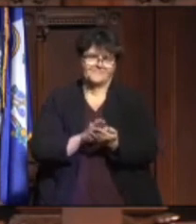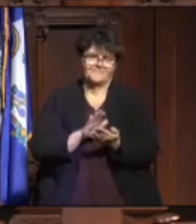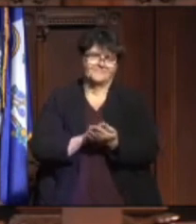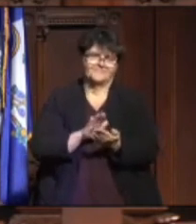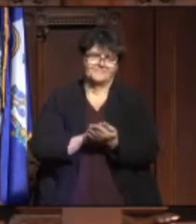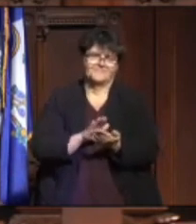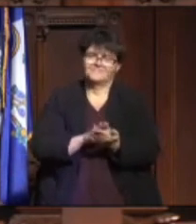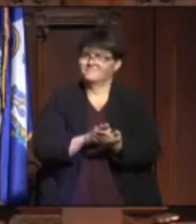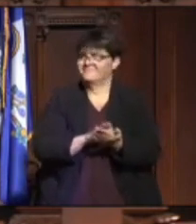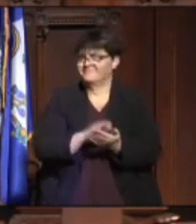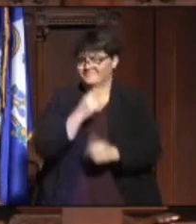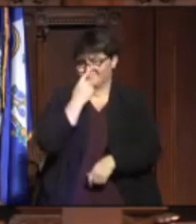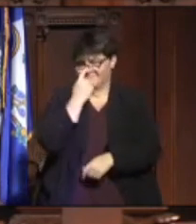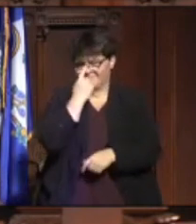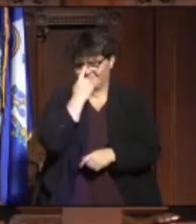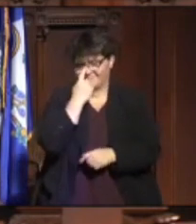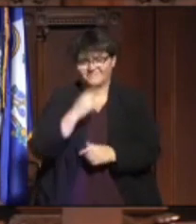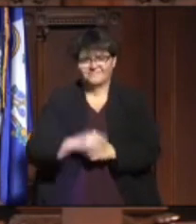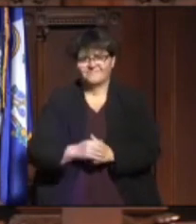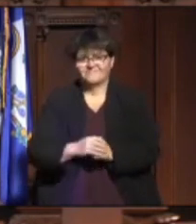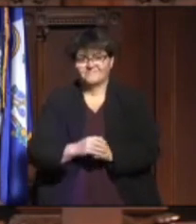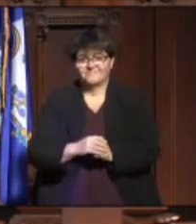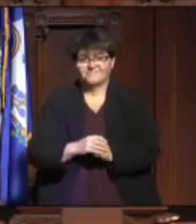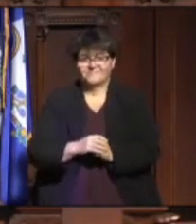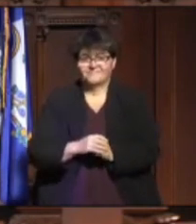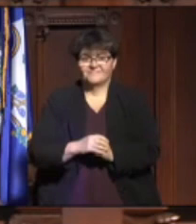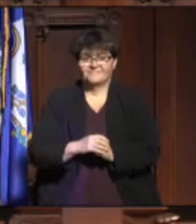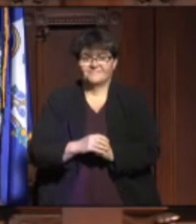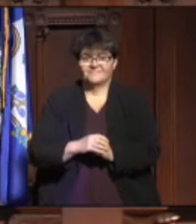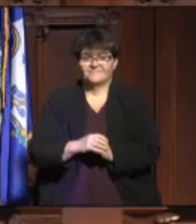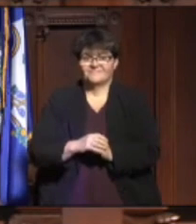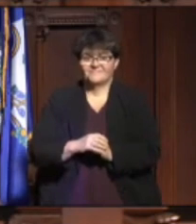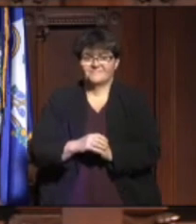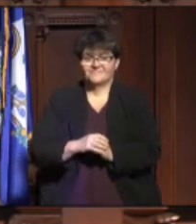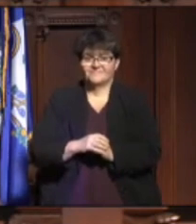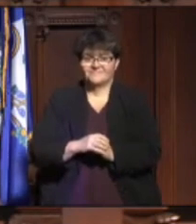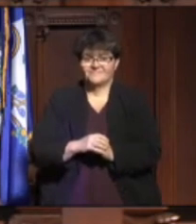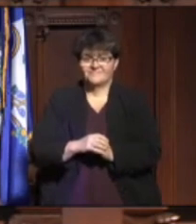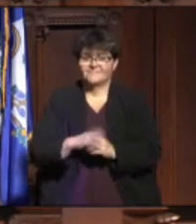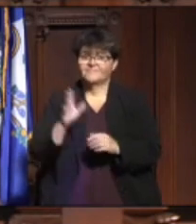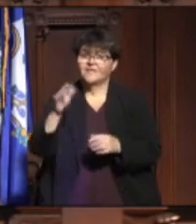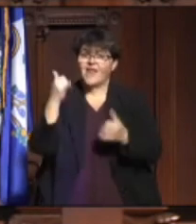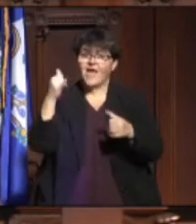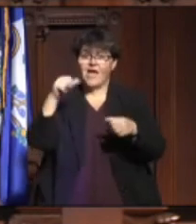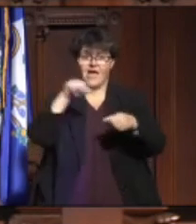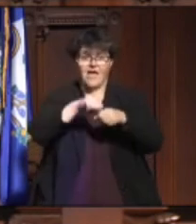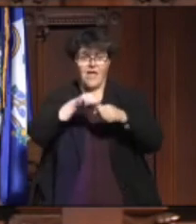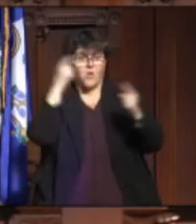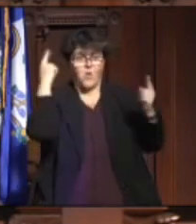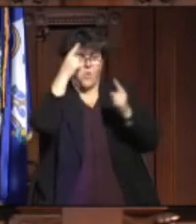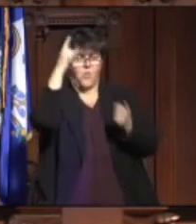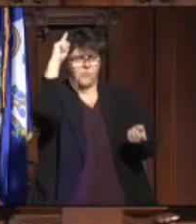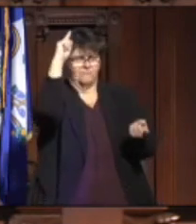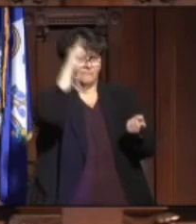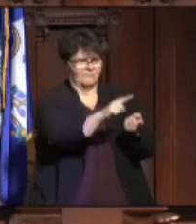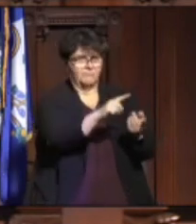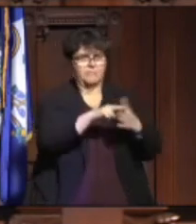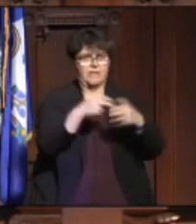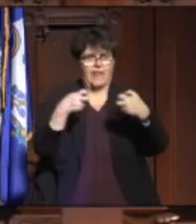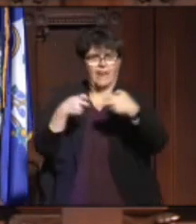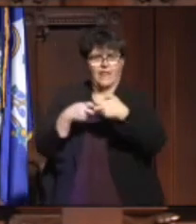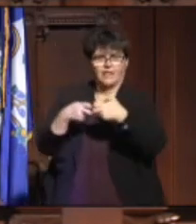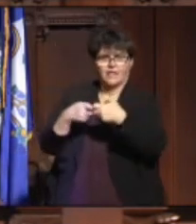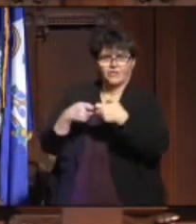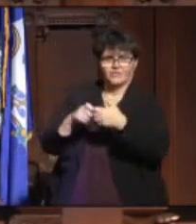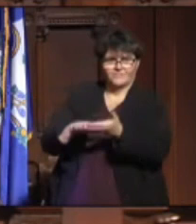Look, as we move away from fossil fuels, we've got to make sure that we have the necessary electric generating capacity, making